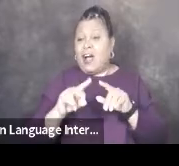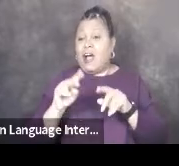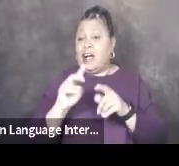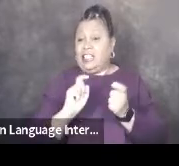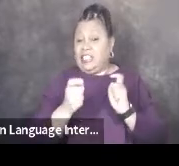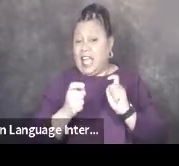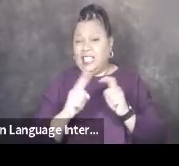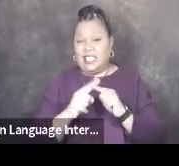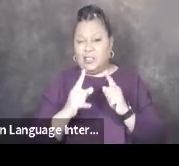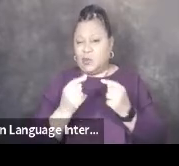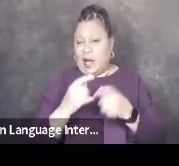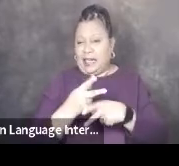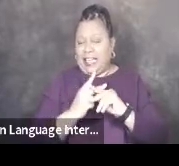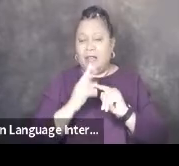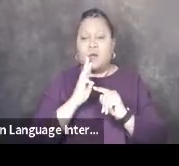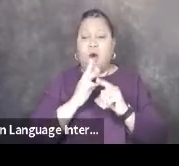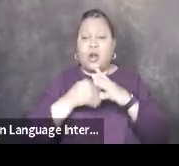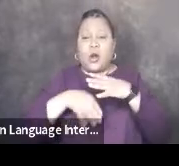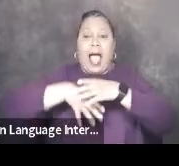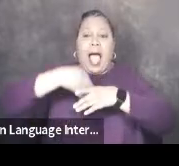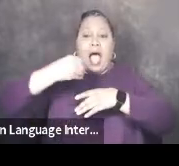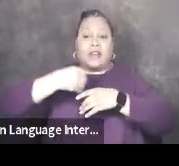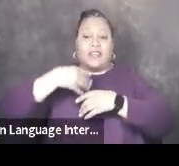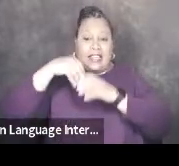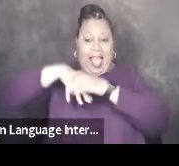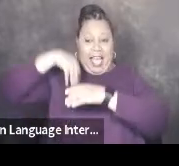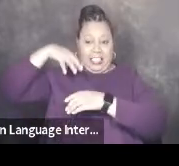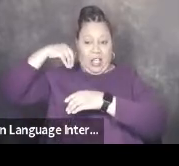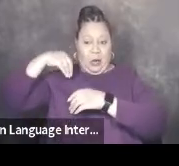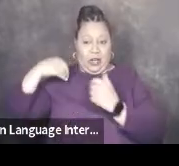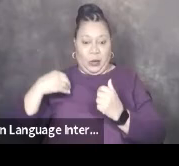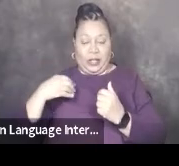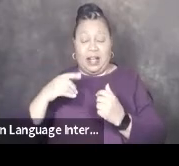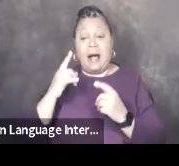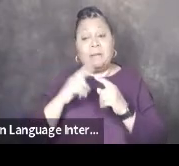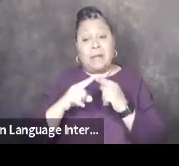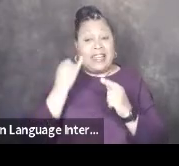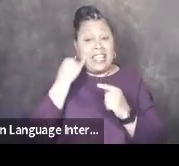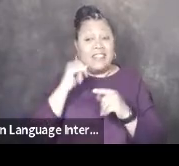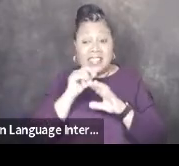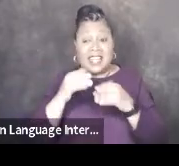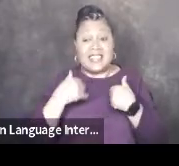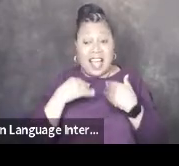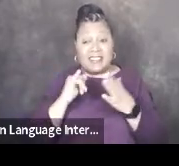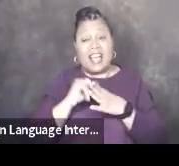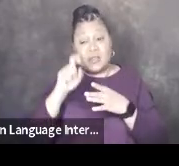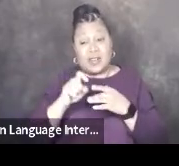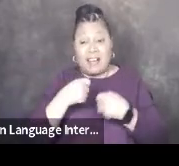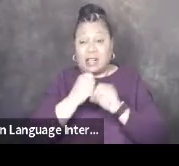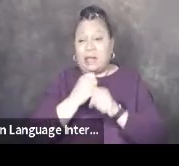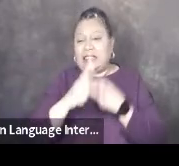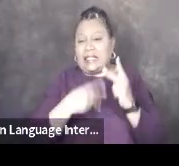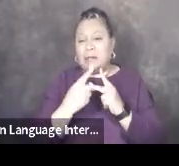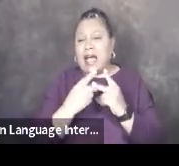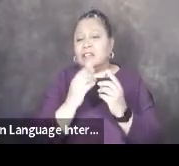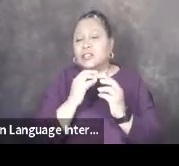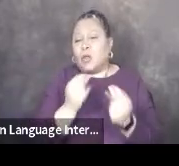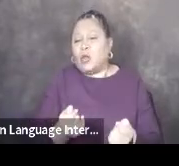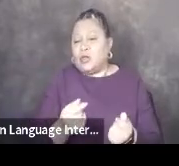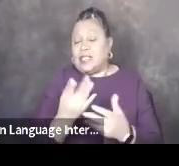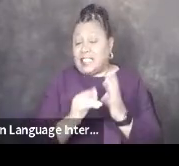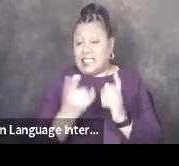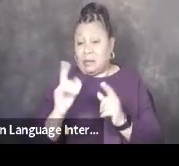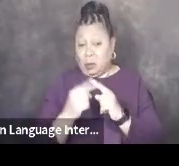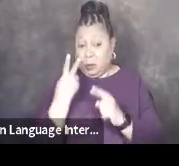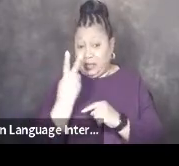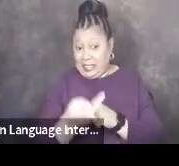chains, just to try to keep water from the exterior. But if it does have that, you're going to have to create some kind of solution similar to what we show